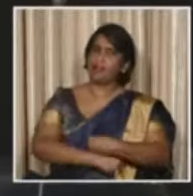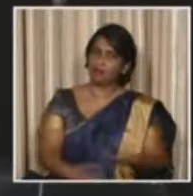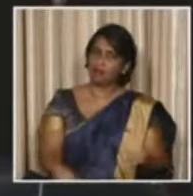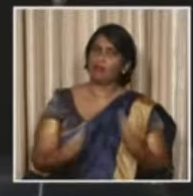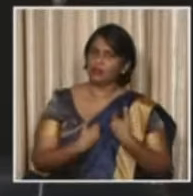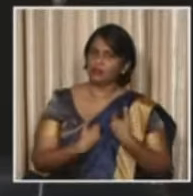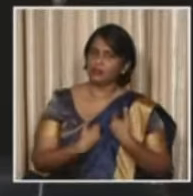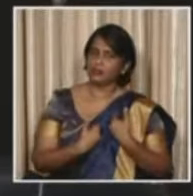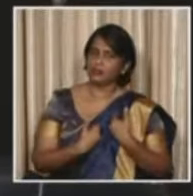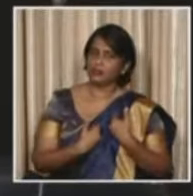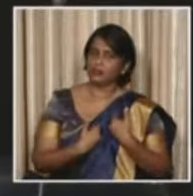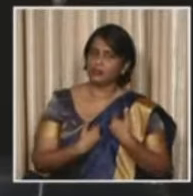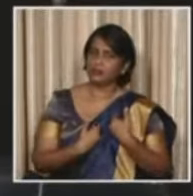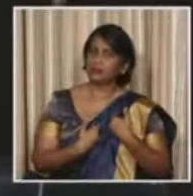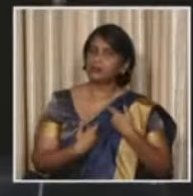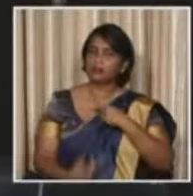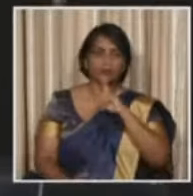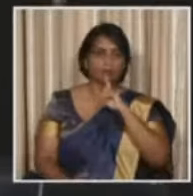The question I asked you was